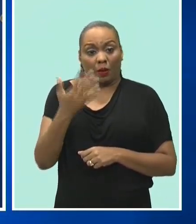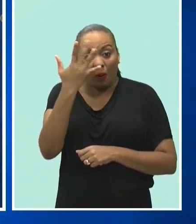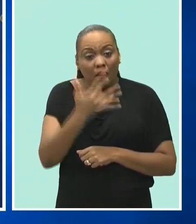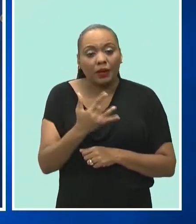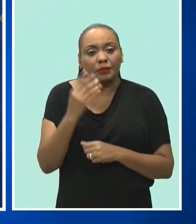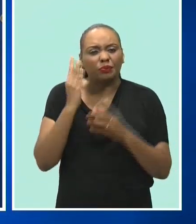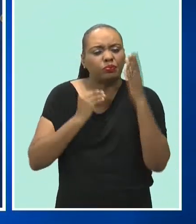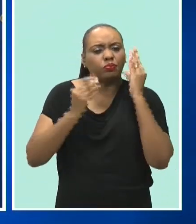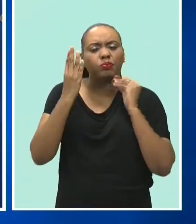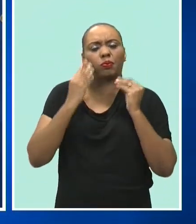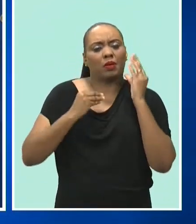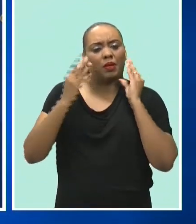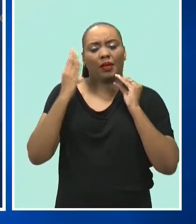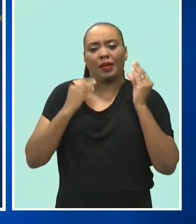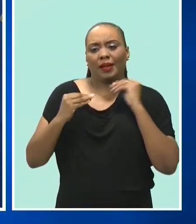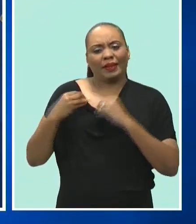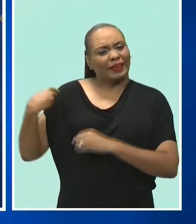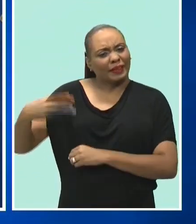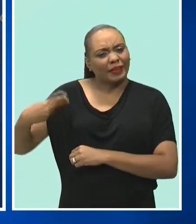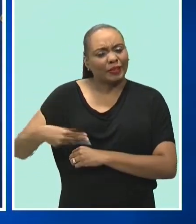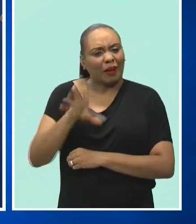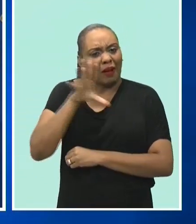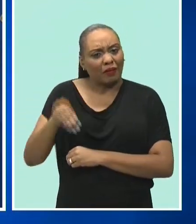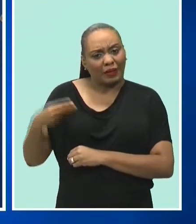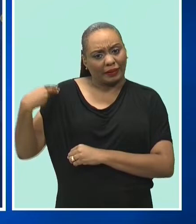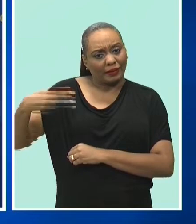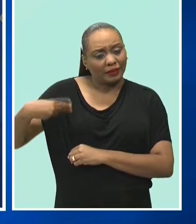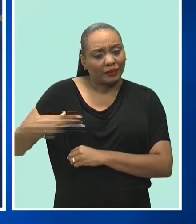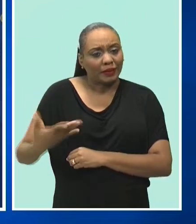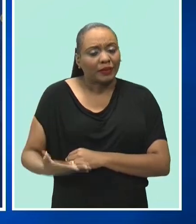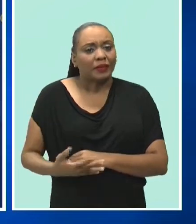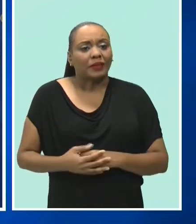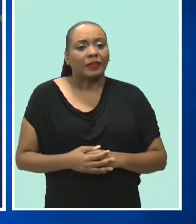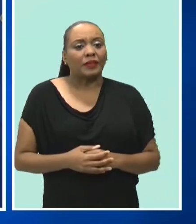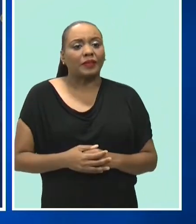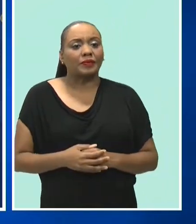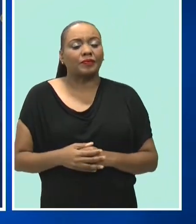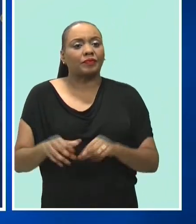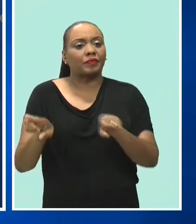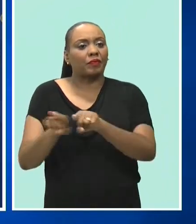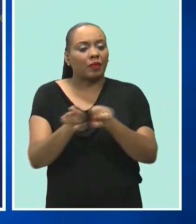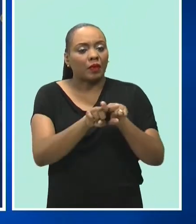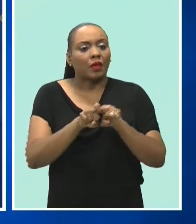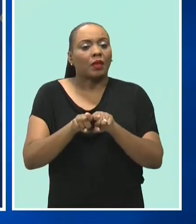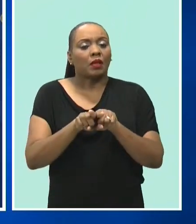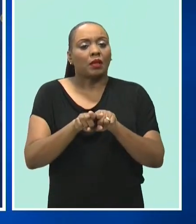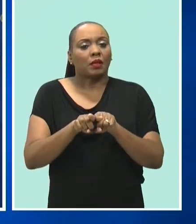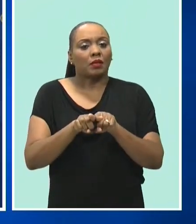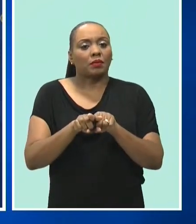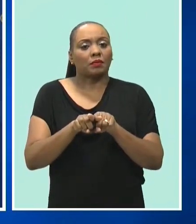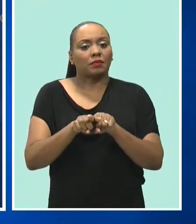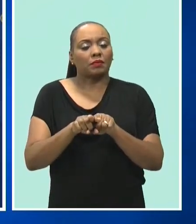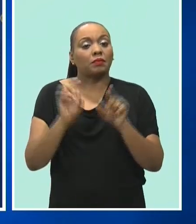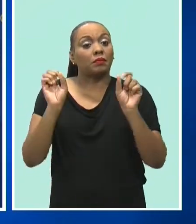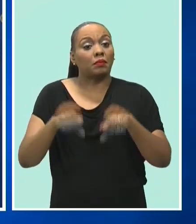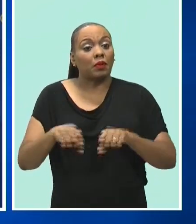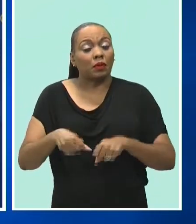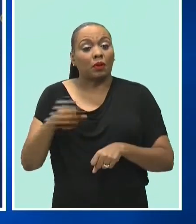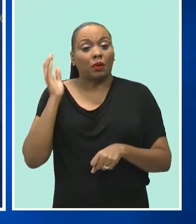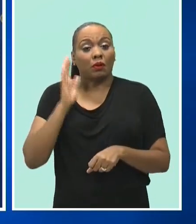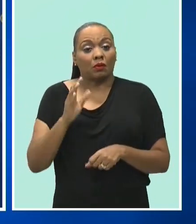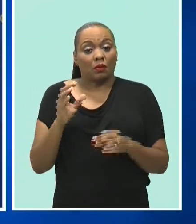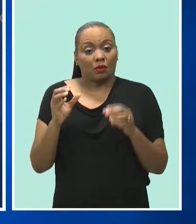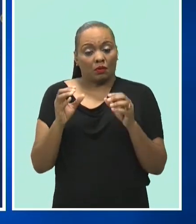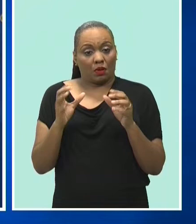experience where their ancestors came from. And equally, I find that more than likely that there will be thousands